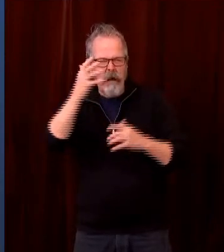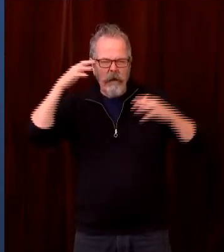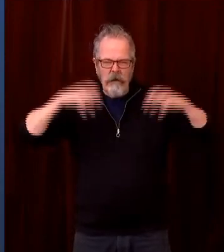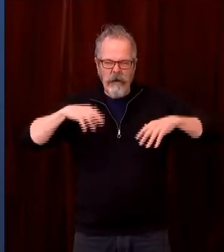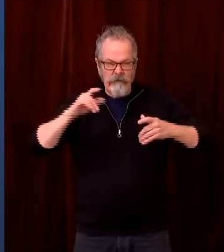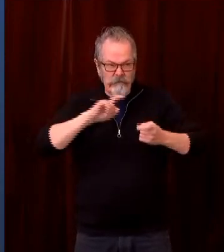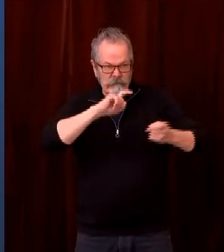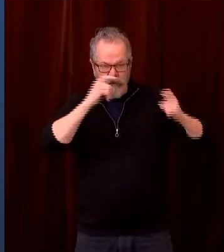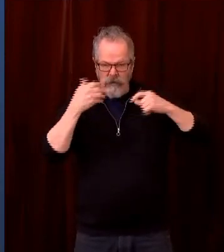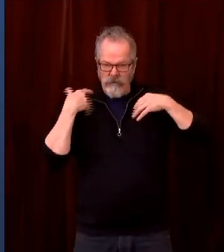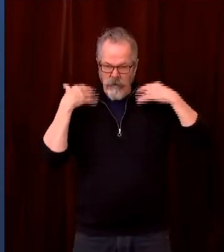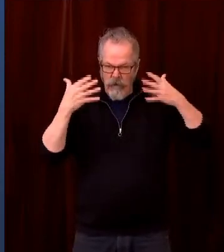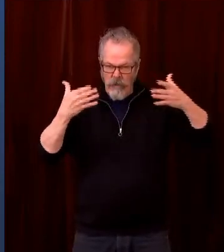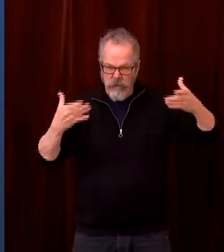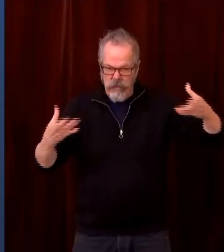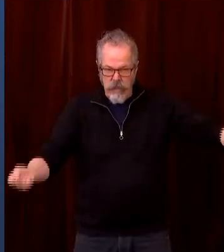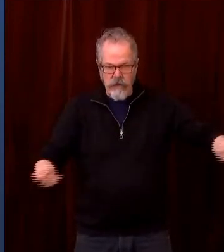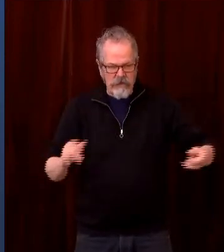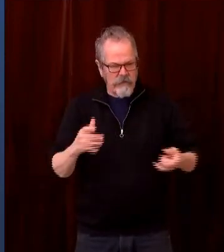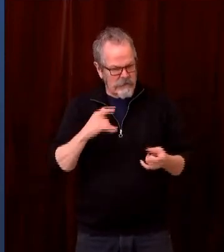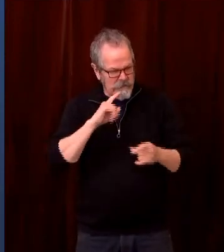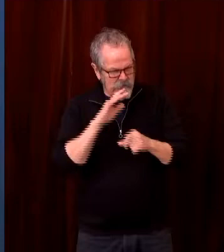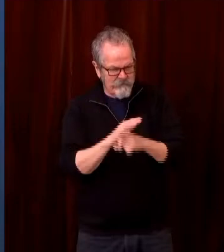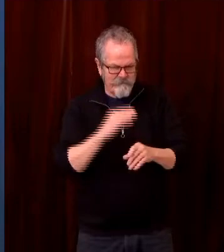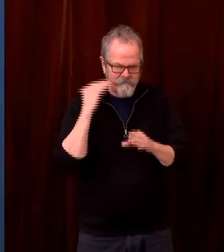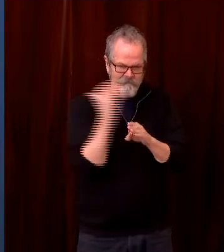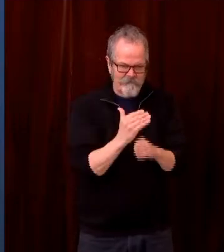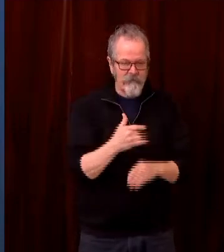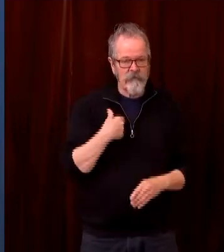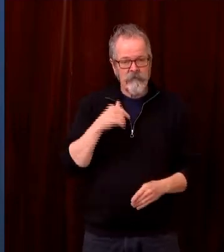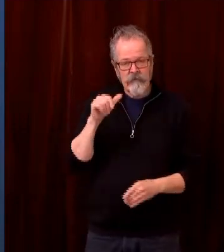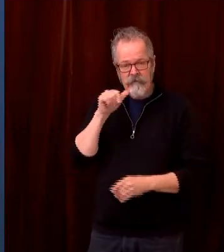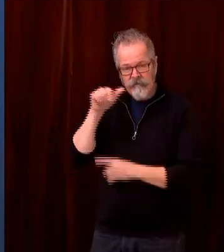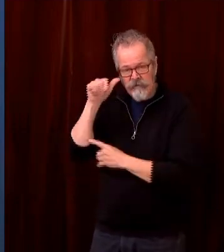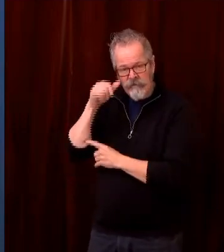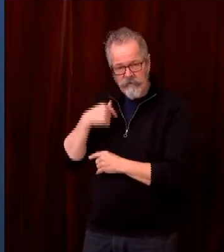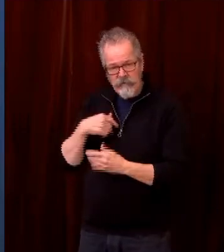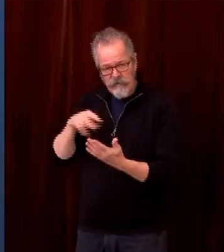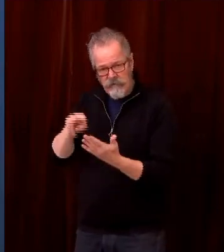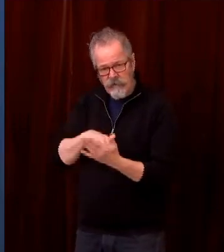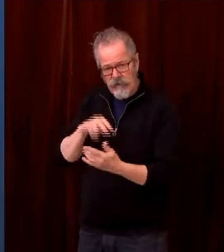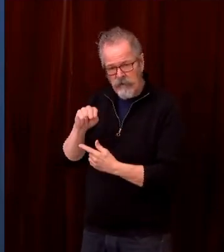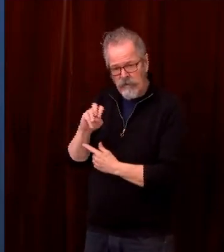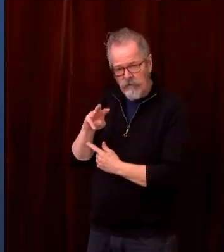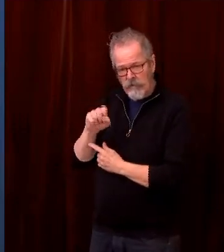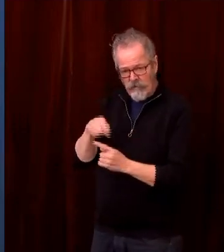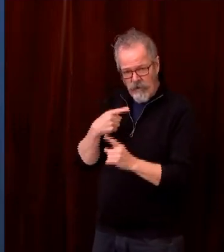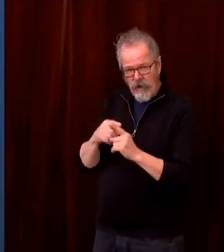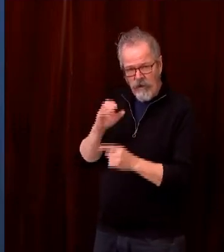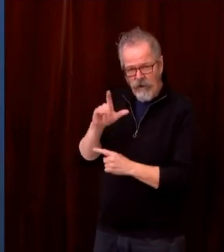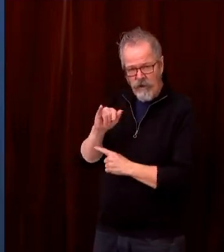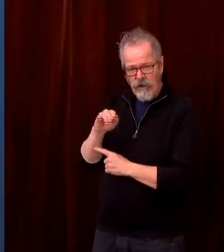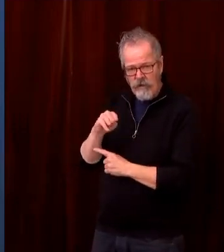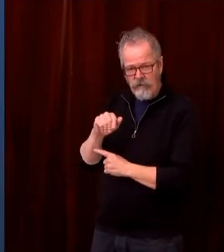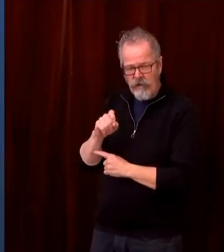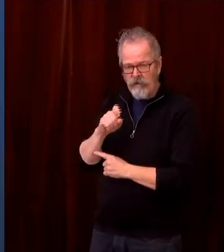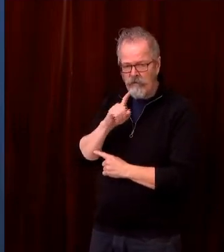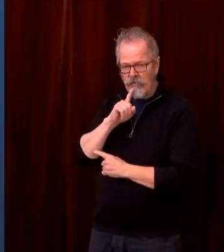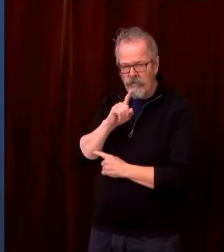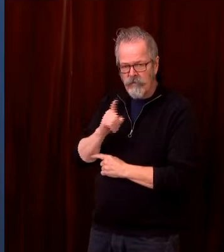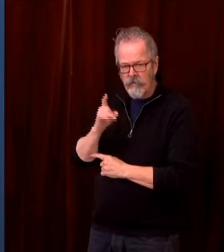quite troubling. And it's great to know that the Washington legislature is going to step up to the plate this year and do our part to defeat climate